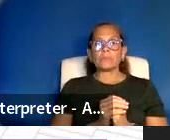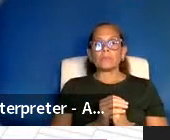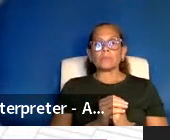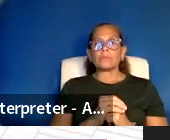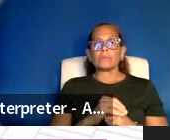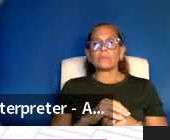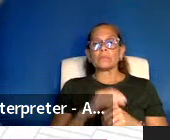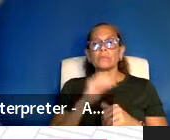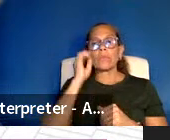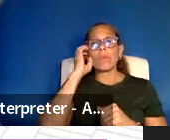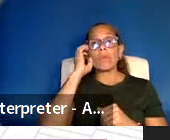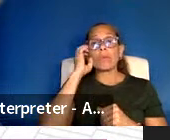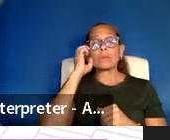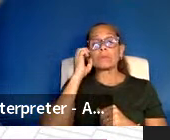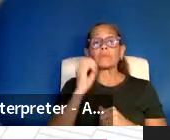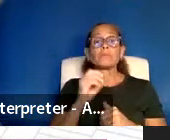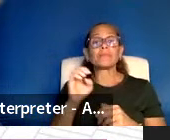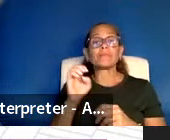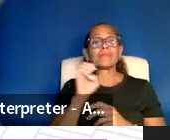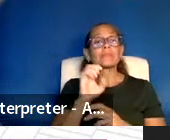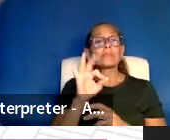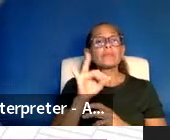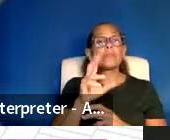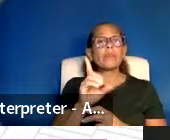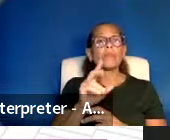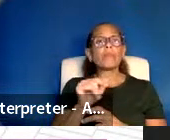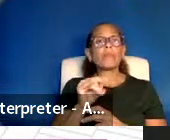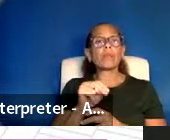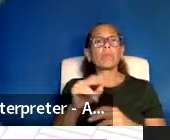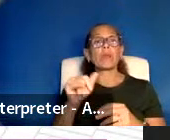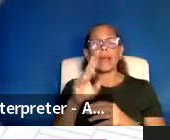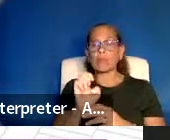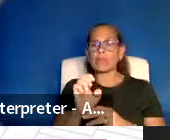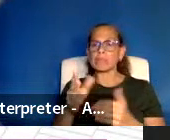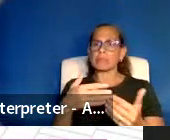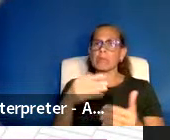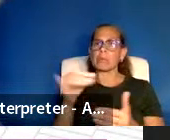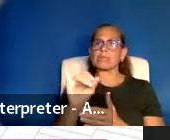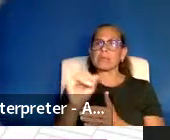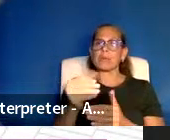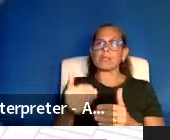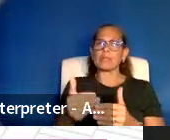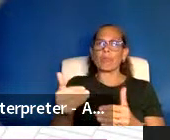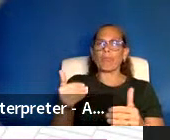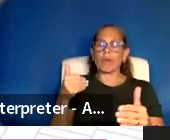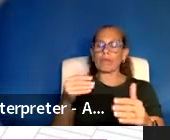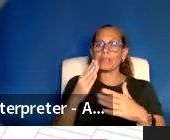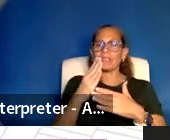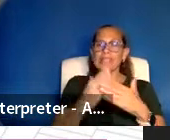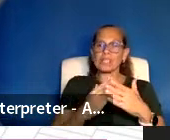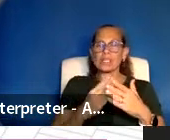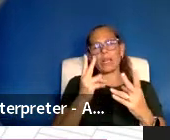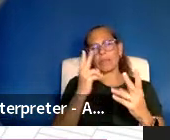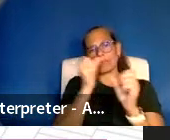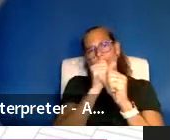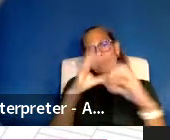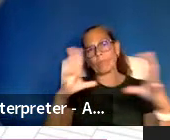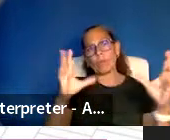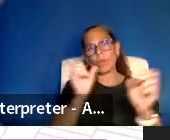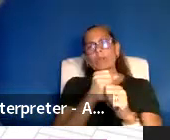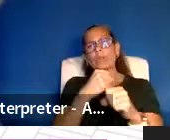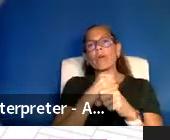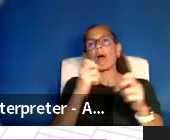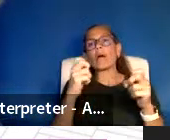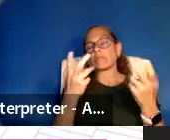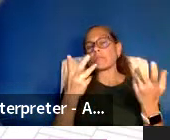This section along East Tremont Avenue, as well as Poplar Street, is very similar to the previous section. And again, the vision here is to create opportunities